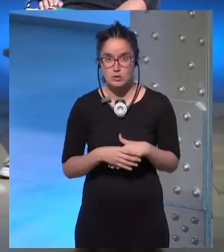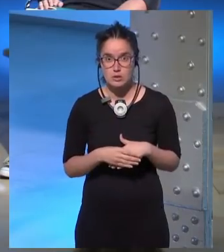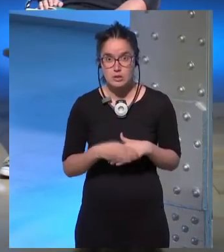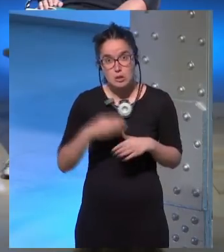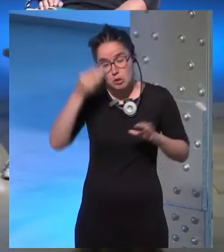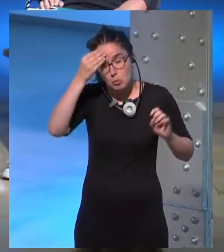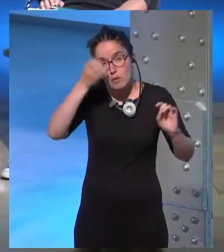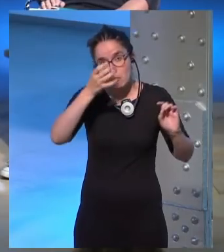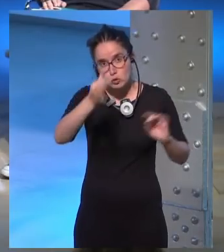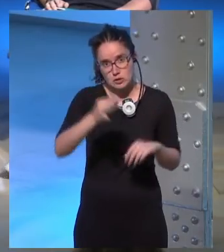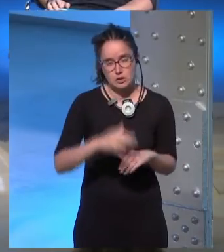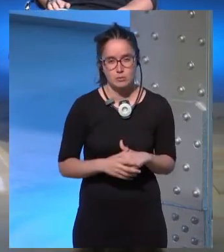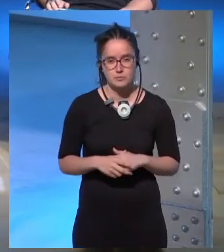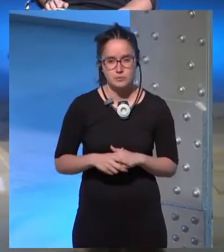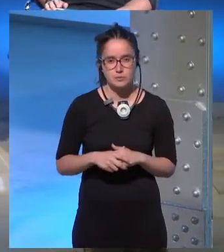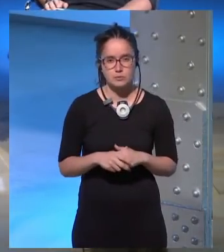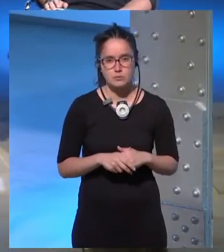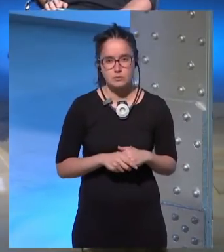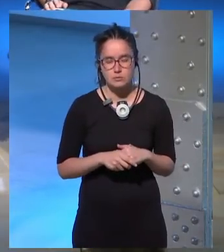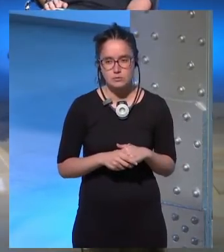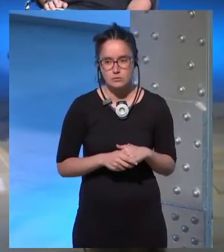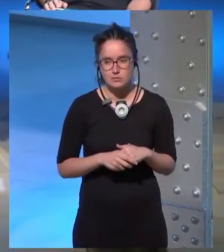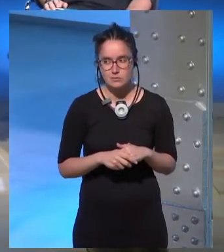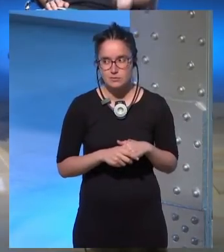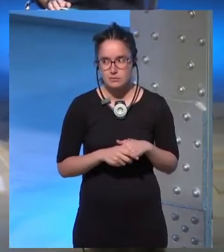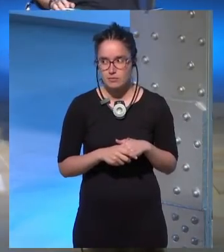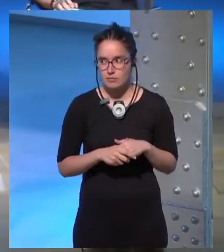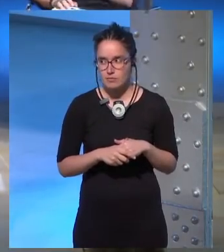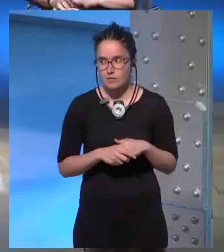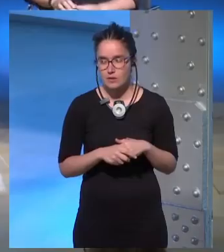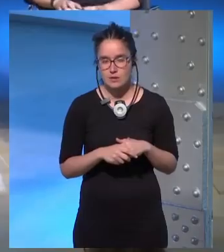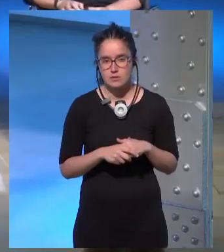can find nowadays in the market.